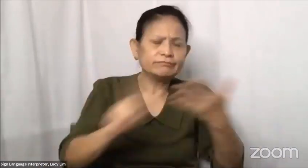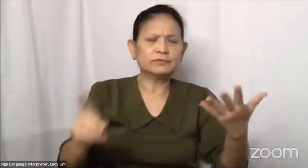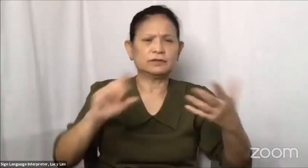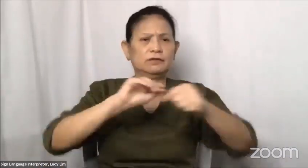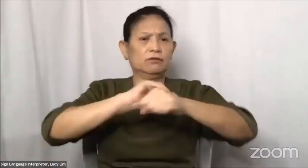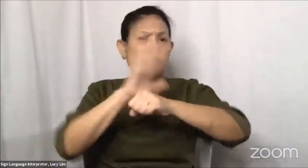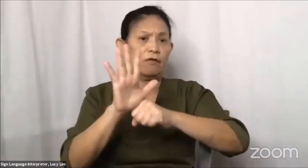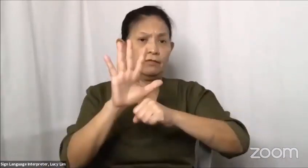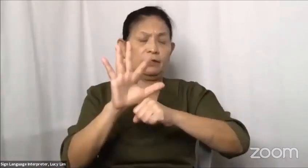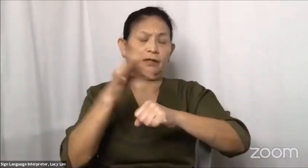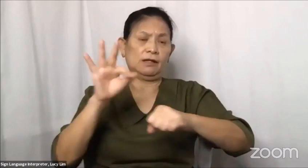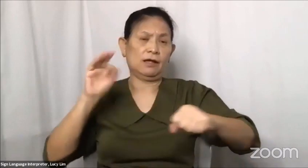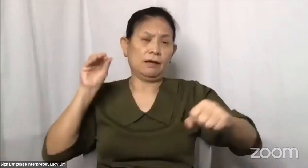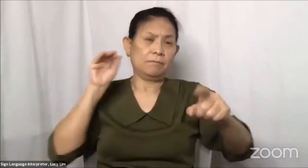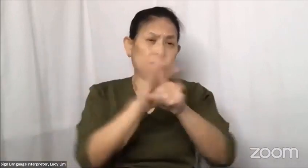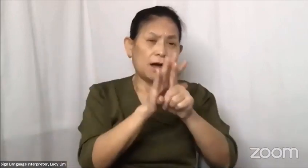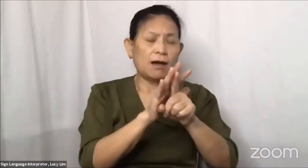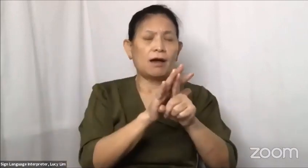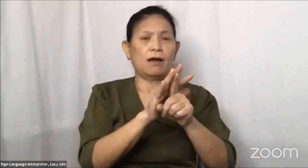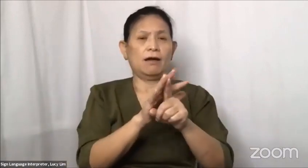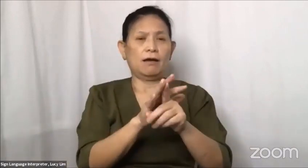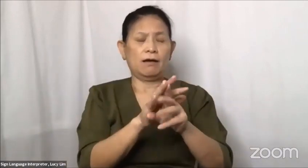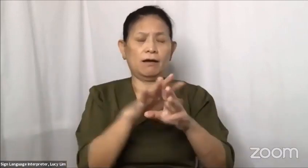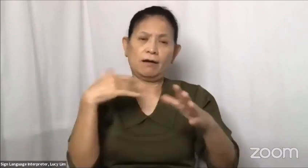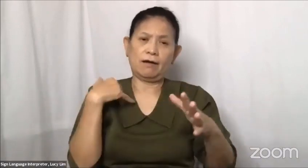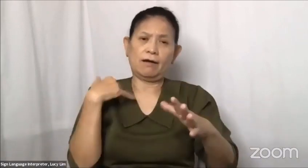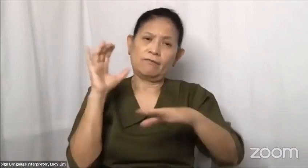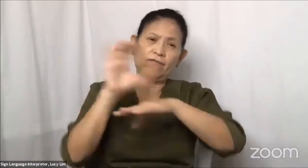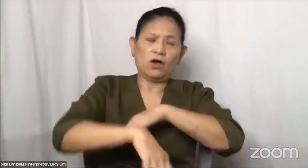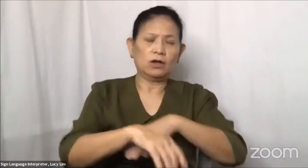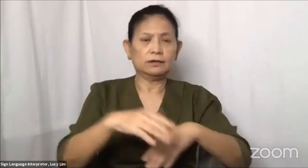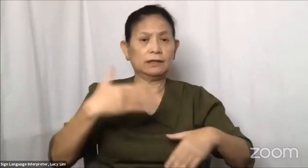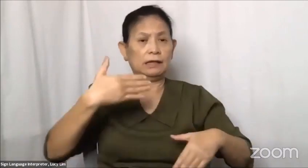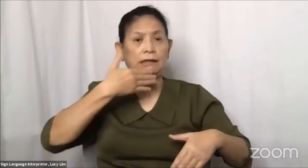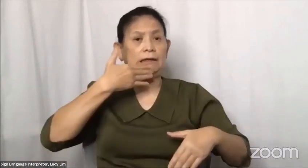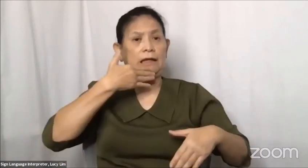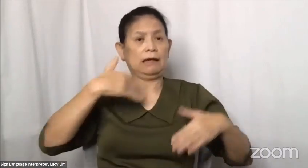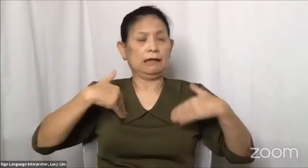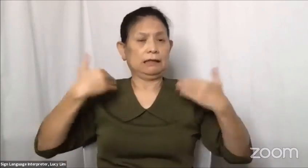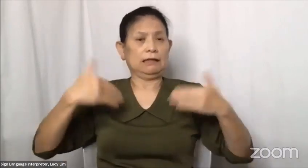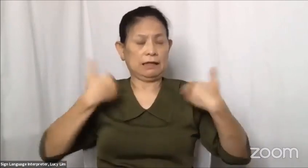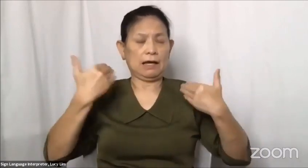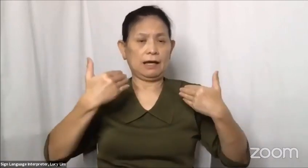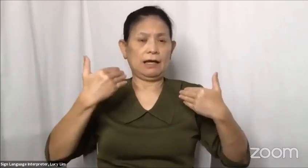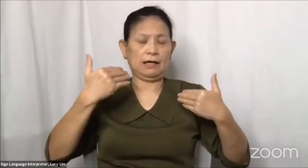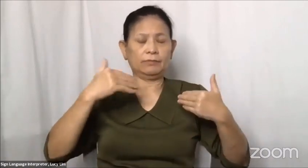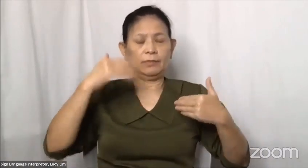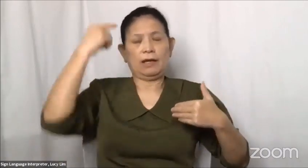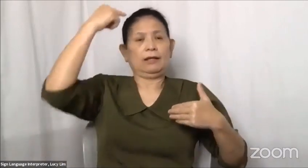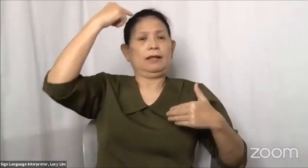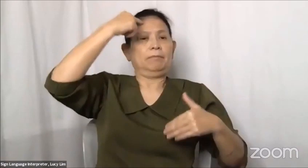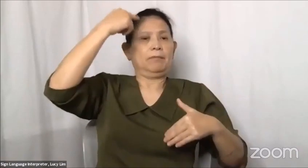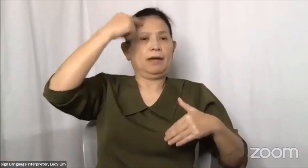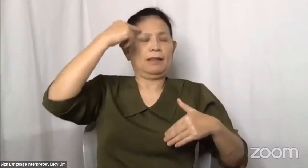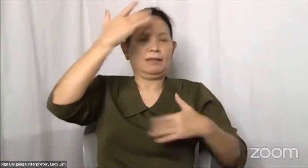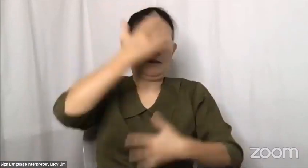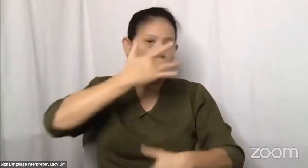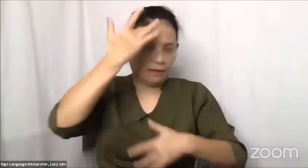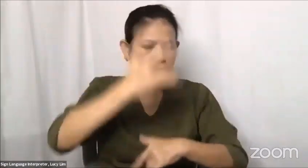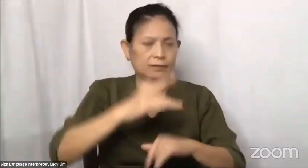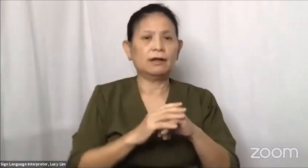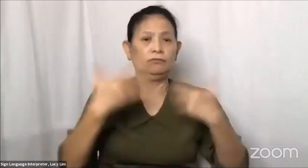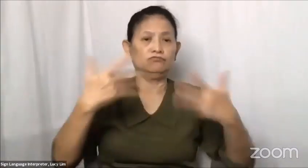that has caused young youth mental illness. So focusing that, we have launched